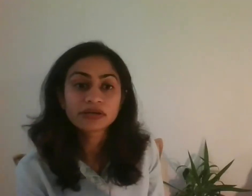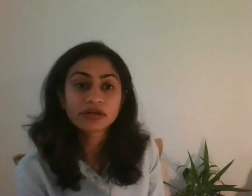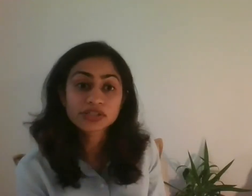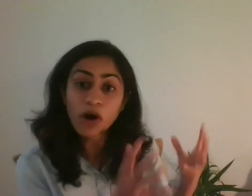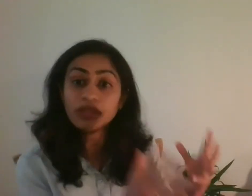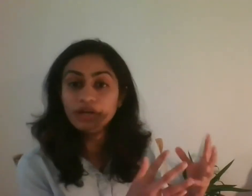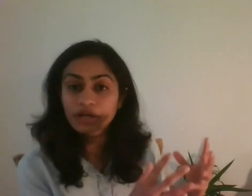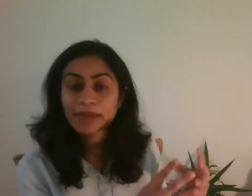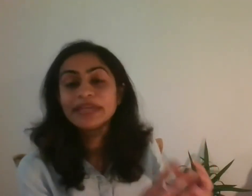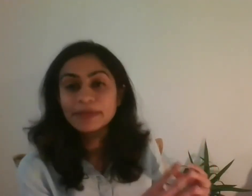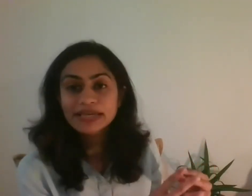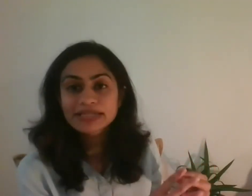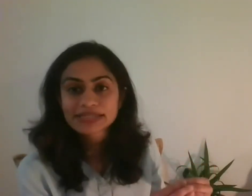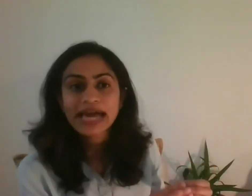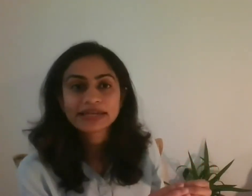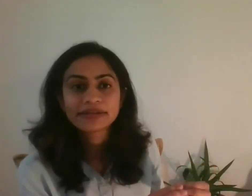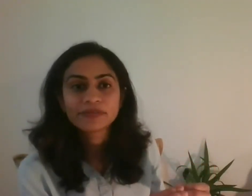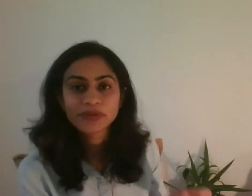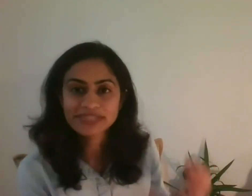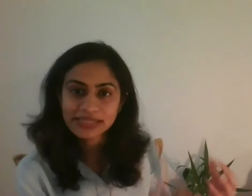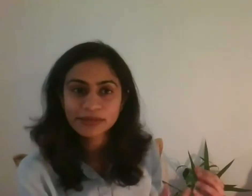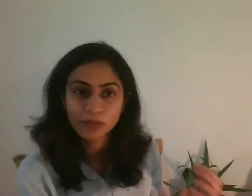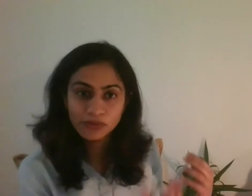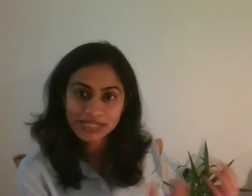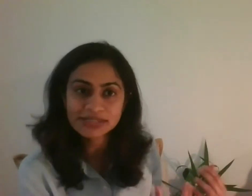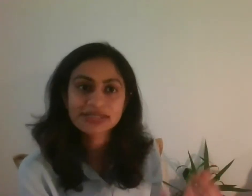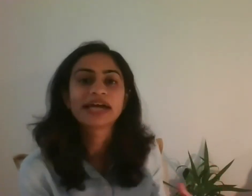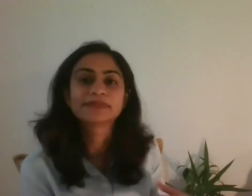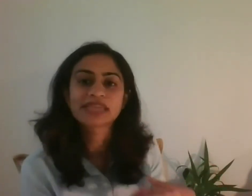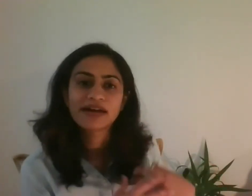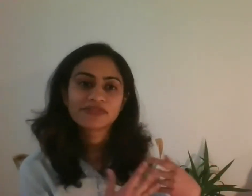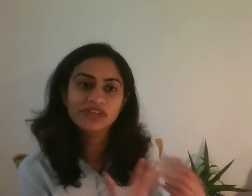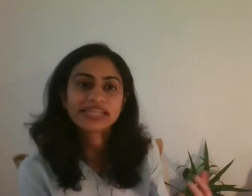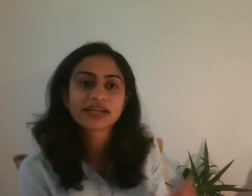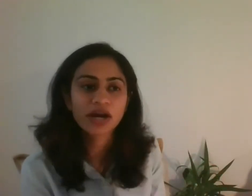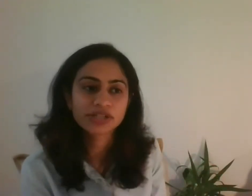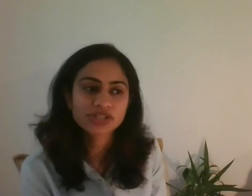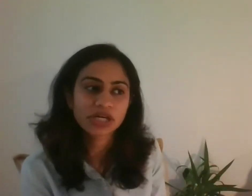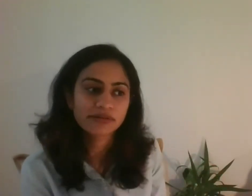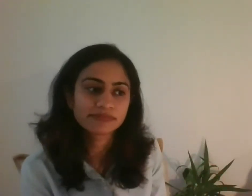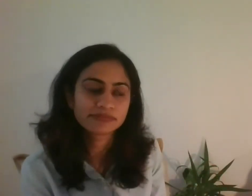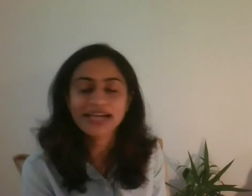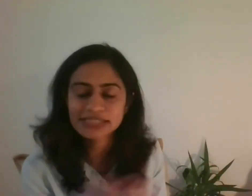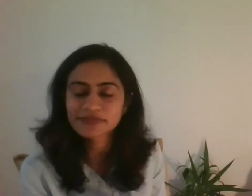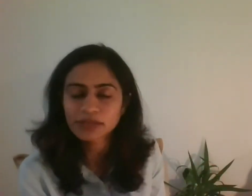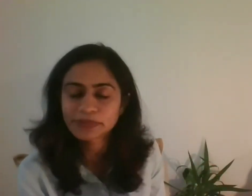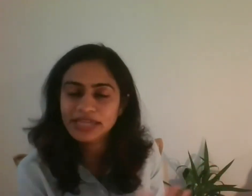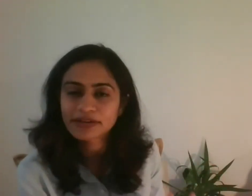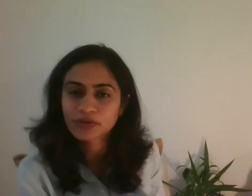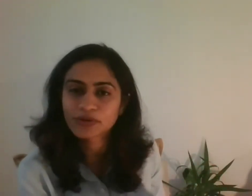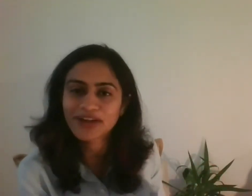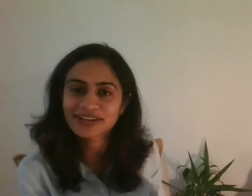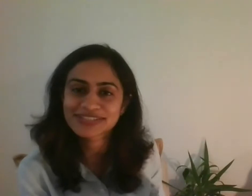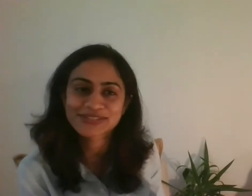the smaller epidemics that we've seen in the more recent times have really encouraged vaccine development